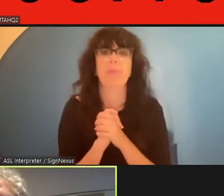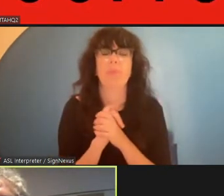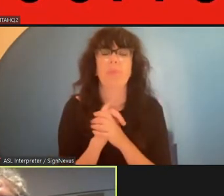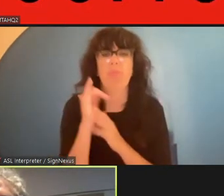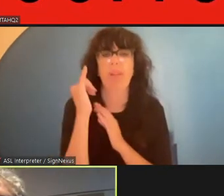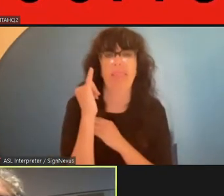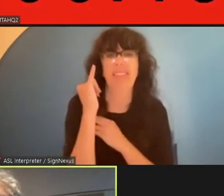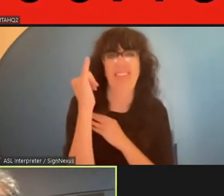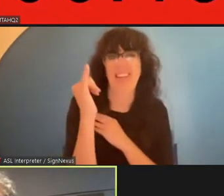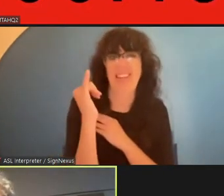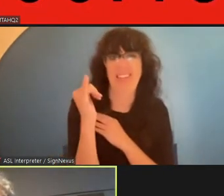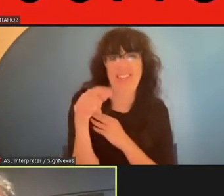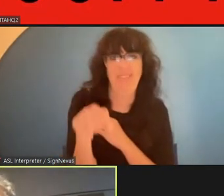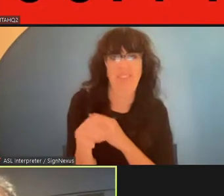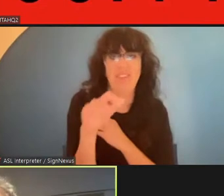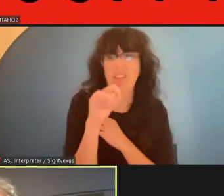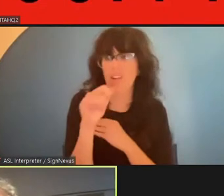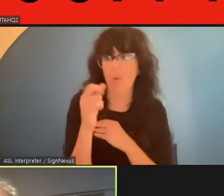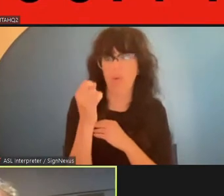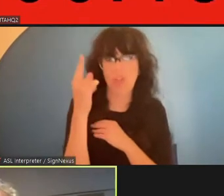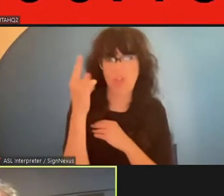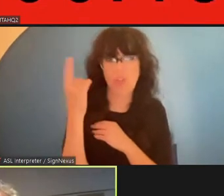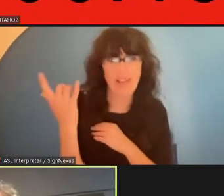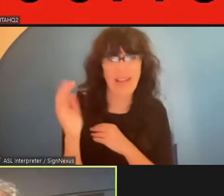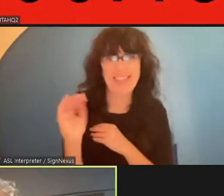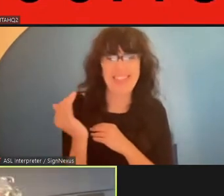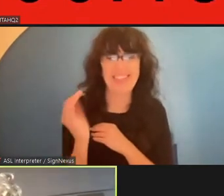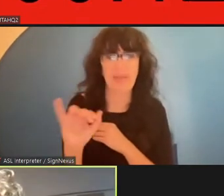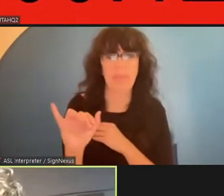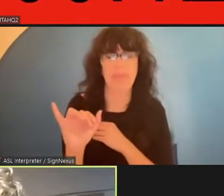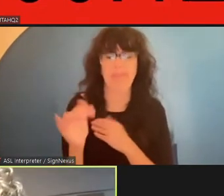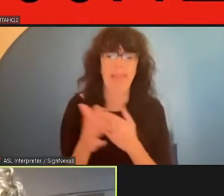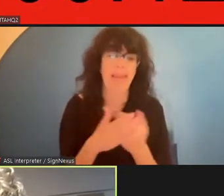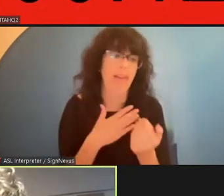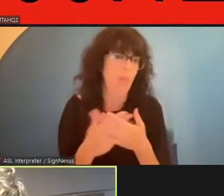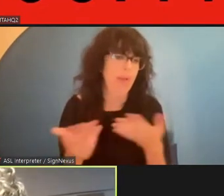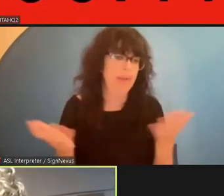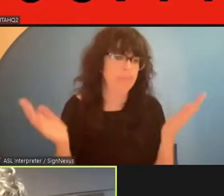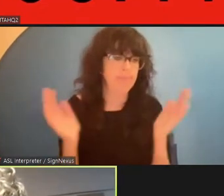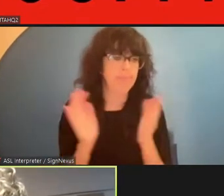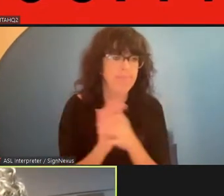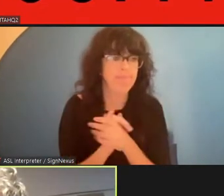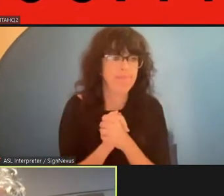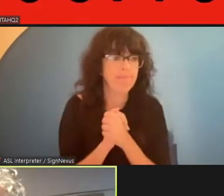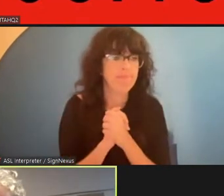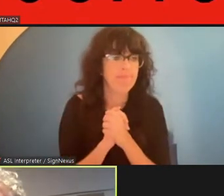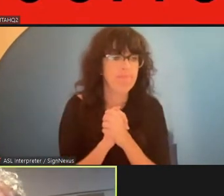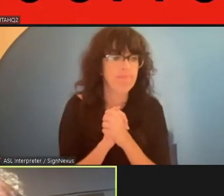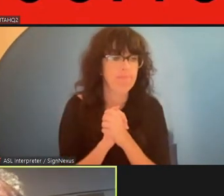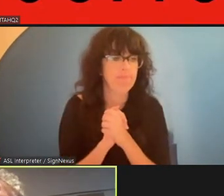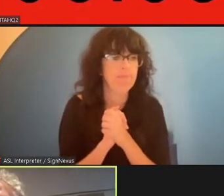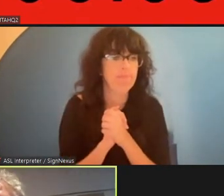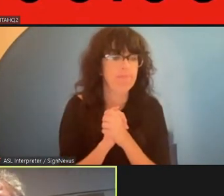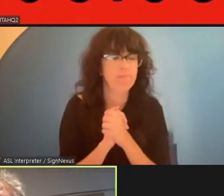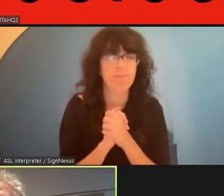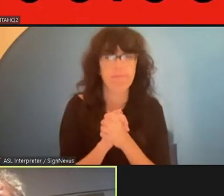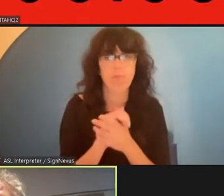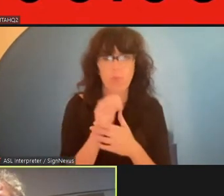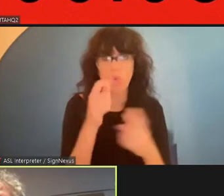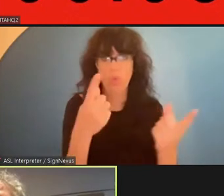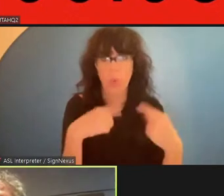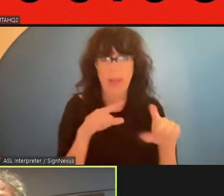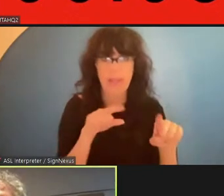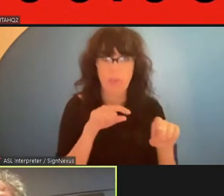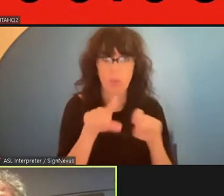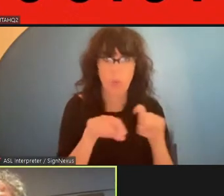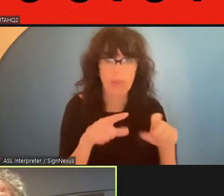like i don't know i don't get a seem it seems like um anyway um you know you don't answer any questions